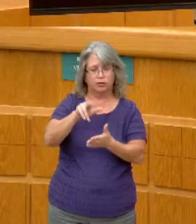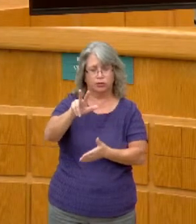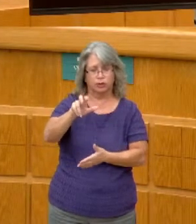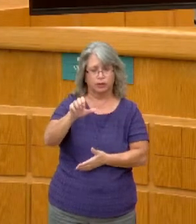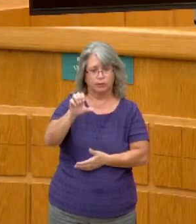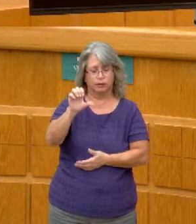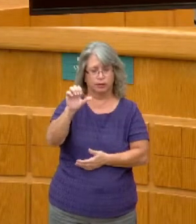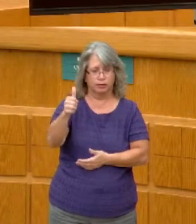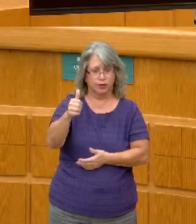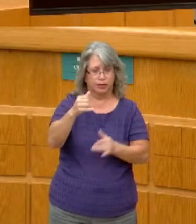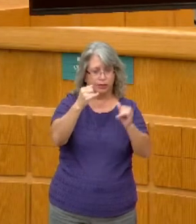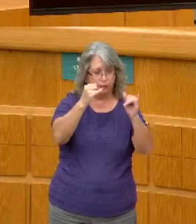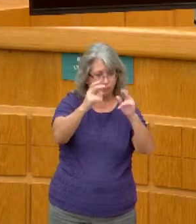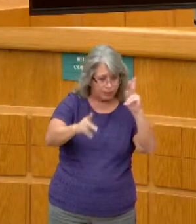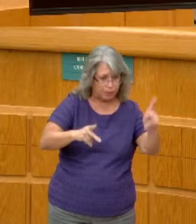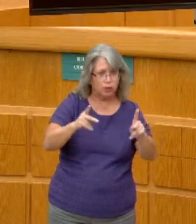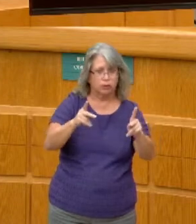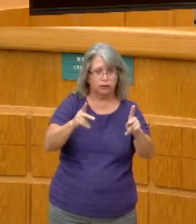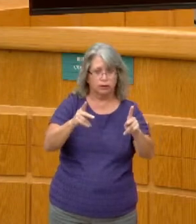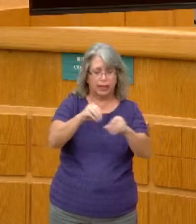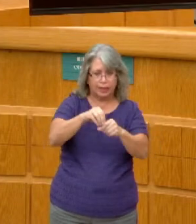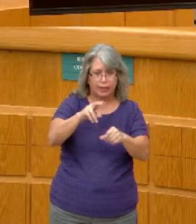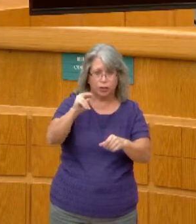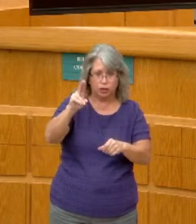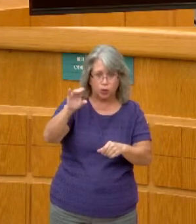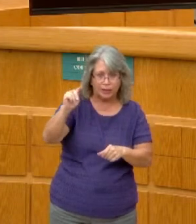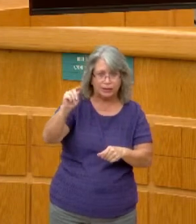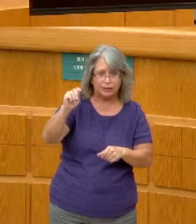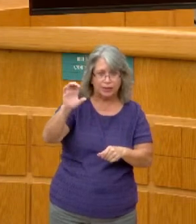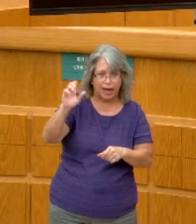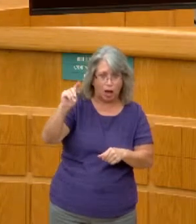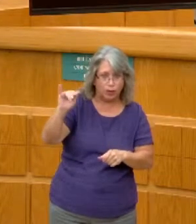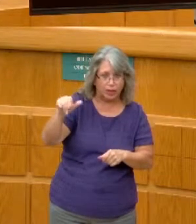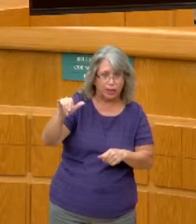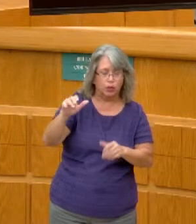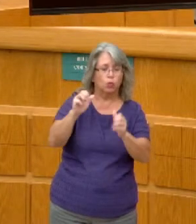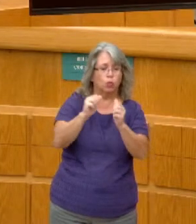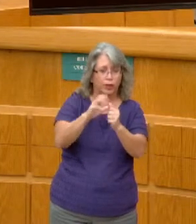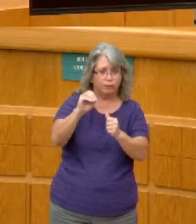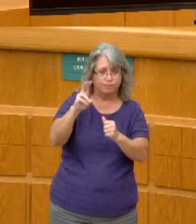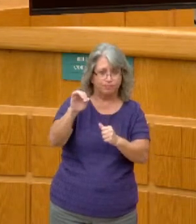63,310 individuals in Nueces County with COVID-19.